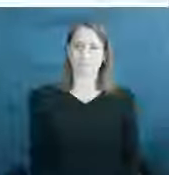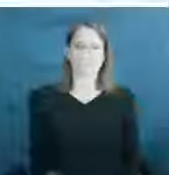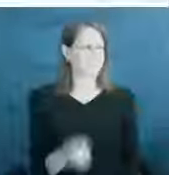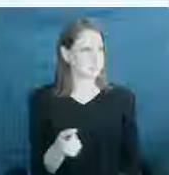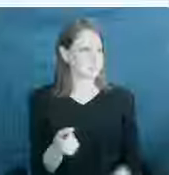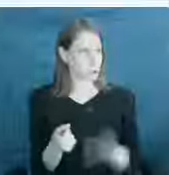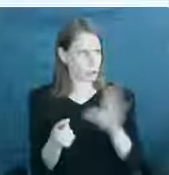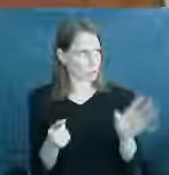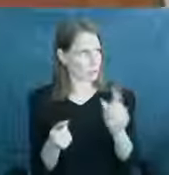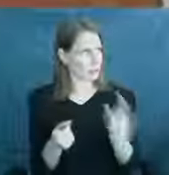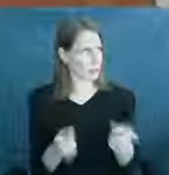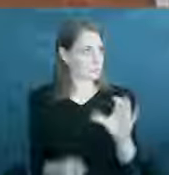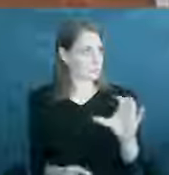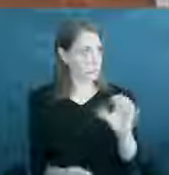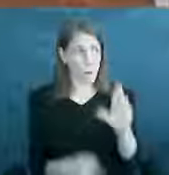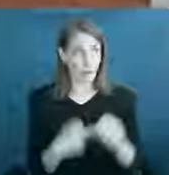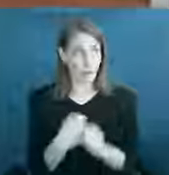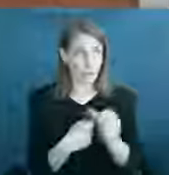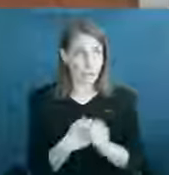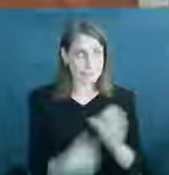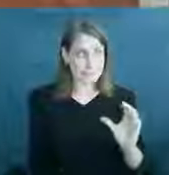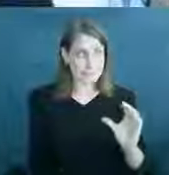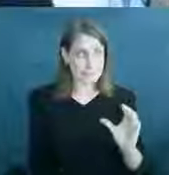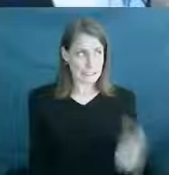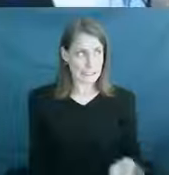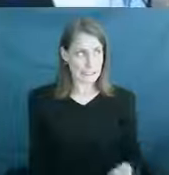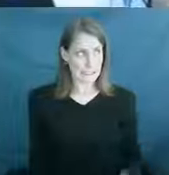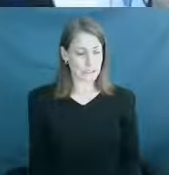It's comfortable. They can be themselves.